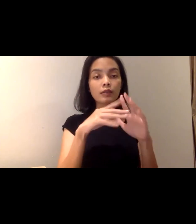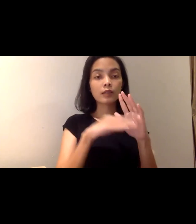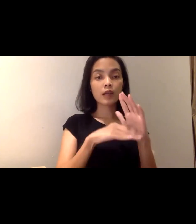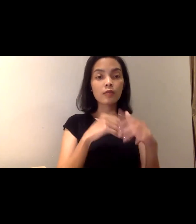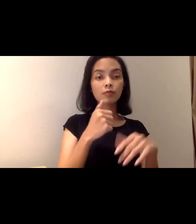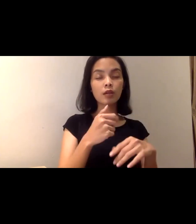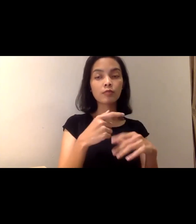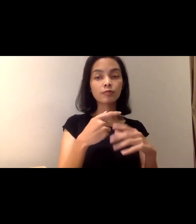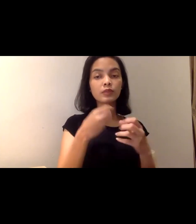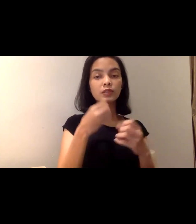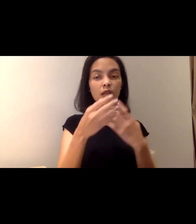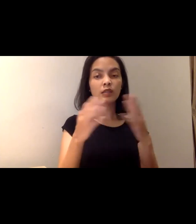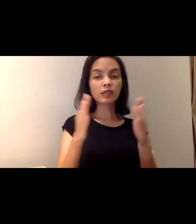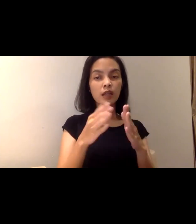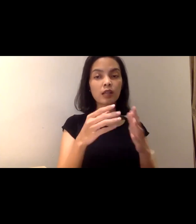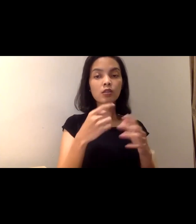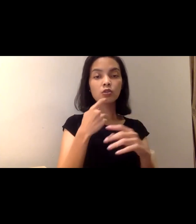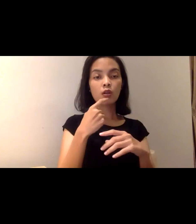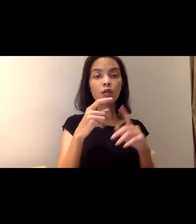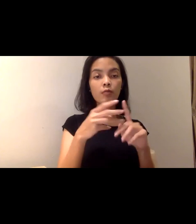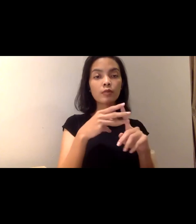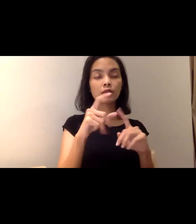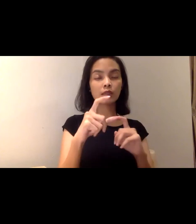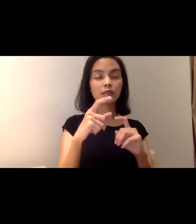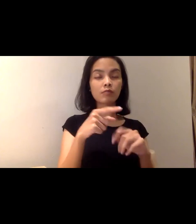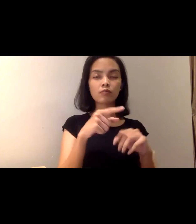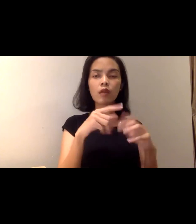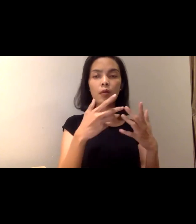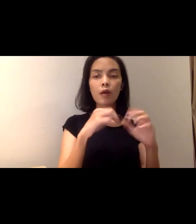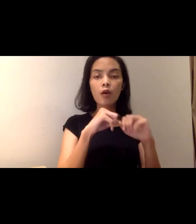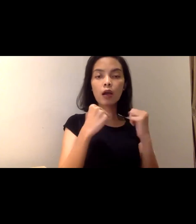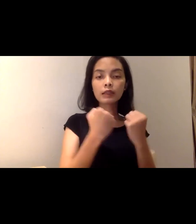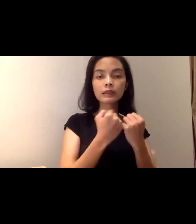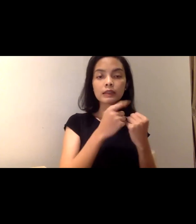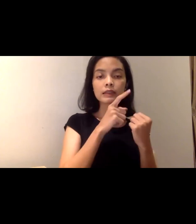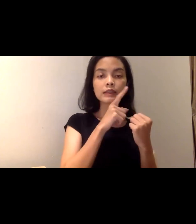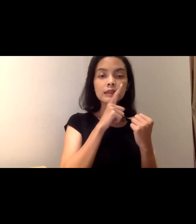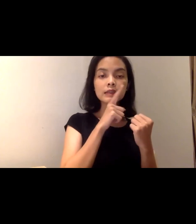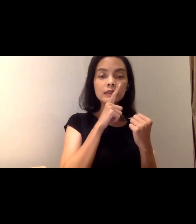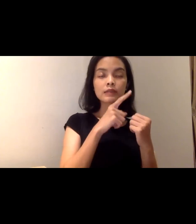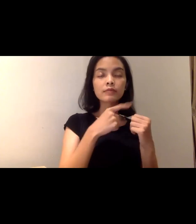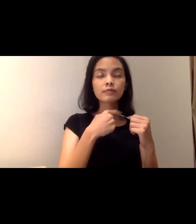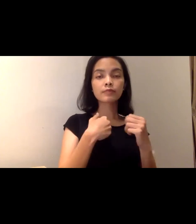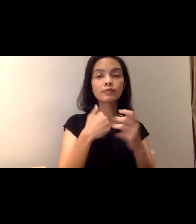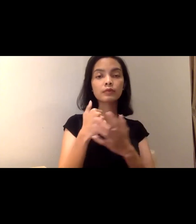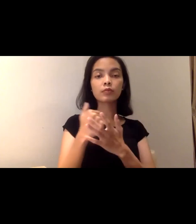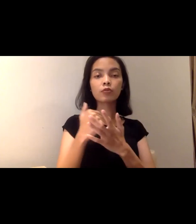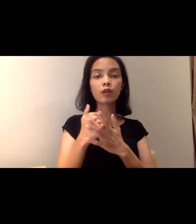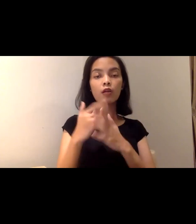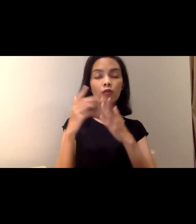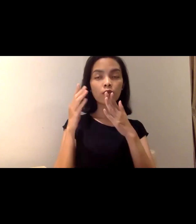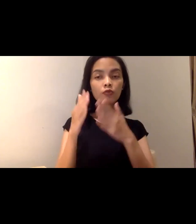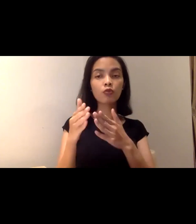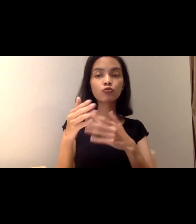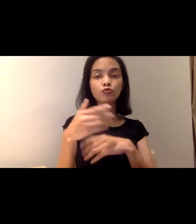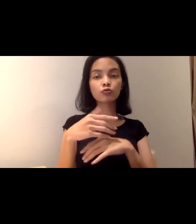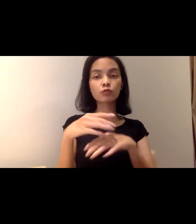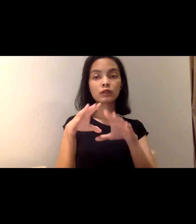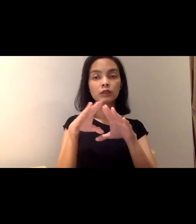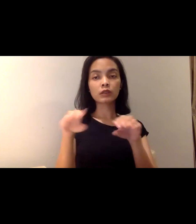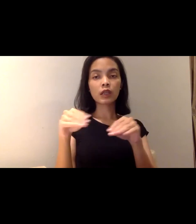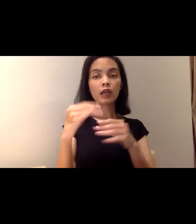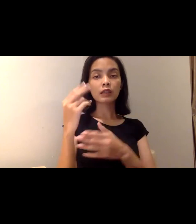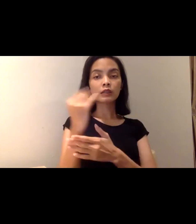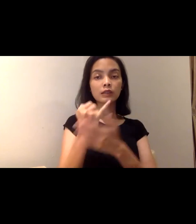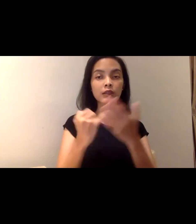the UK and we work across the sectors of English language, education, and the arts. Through our arts work, we